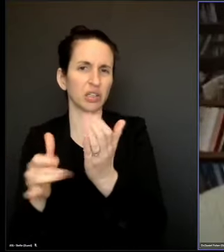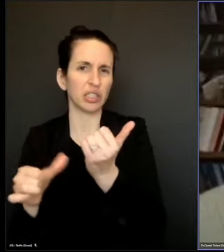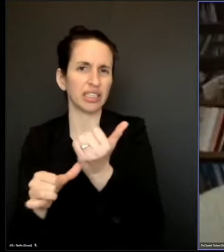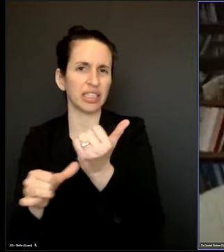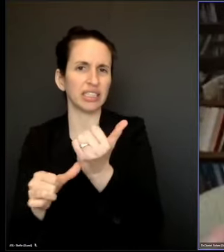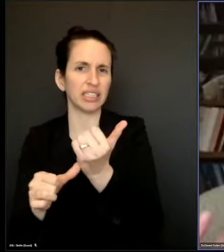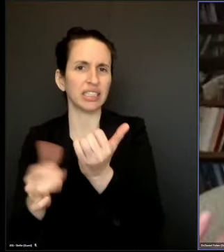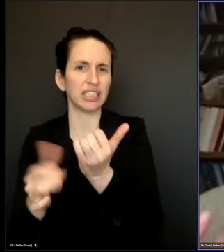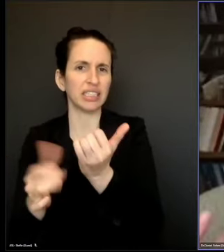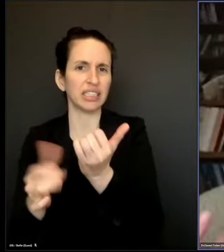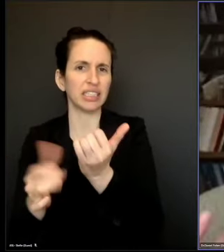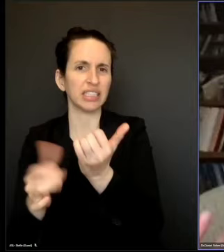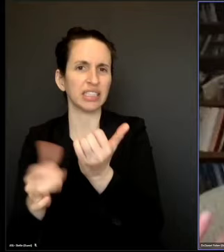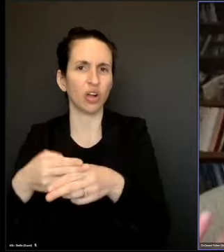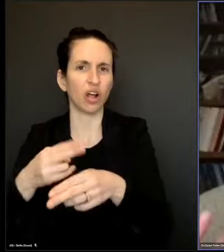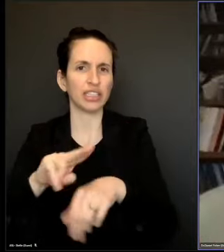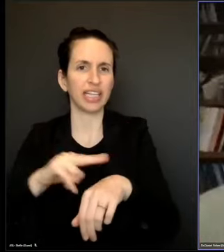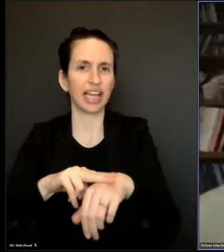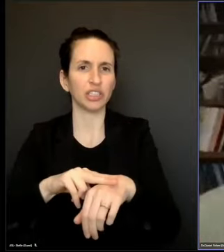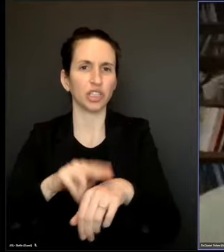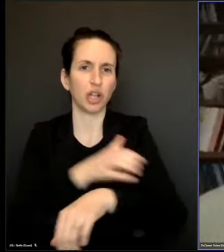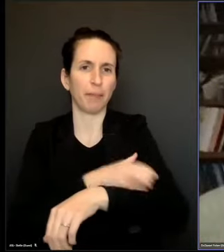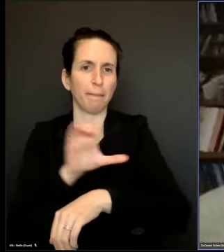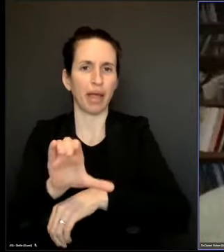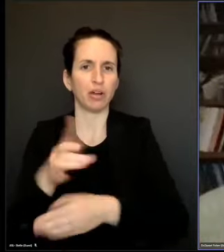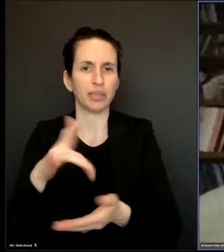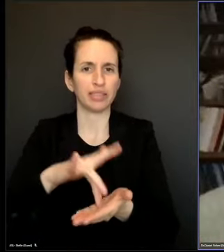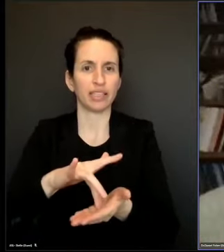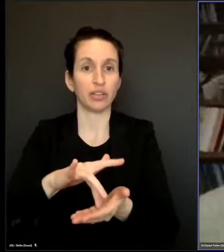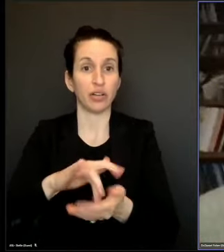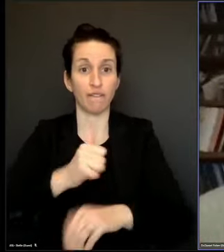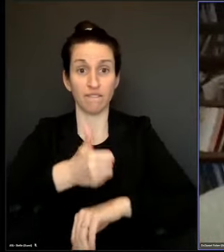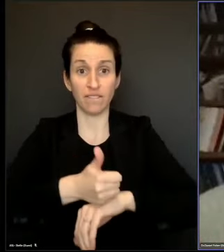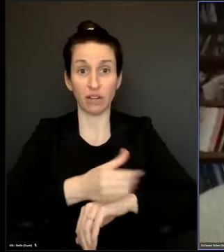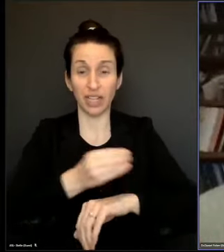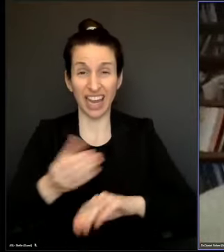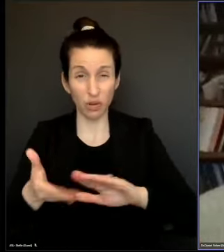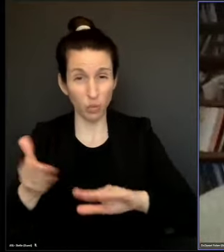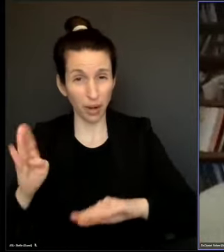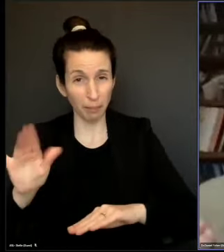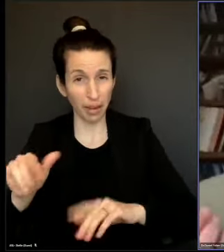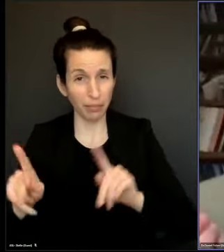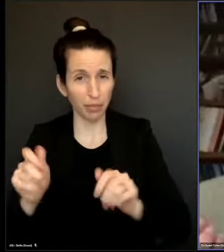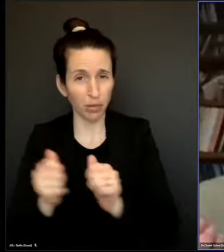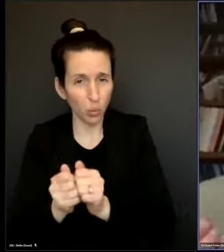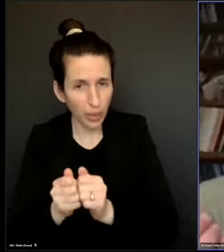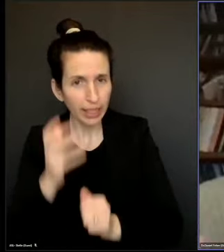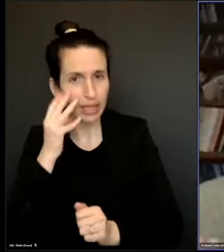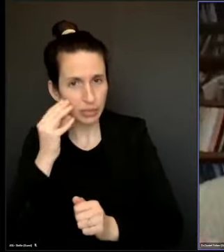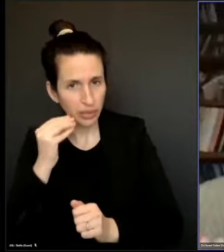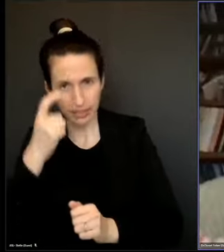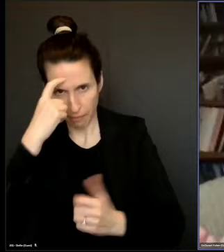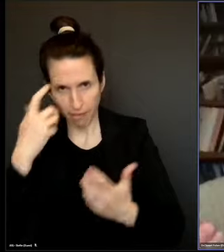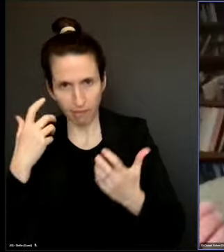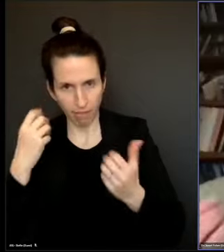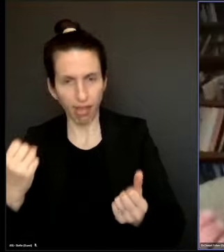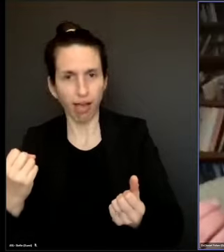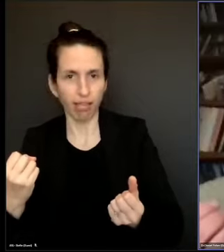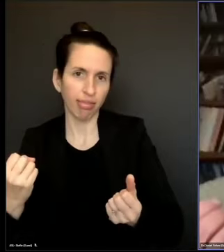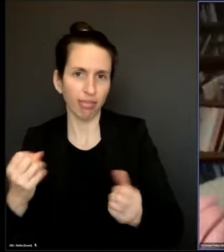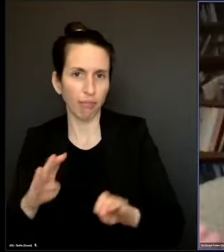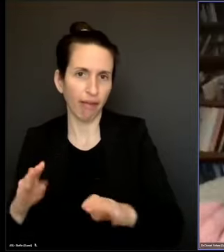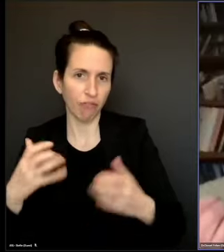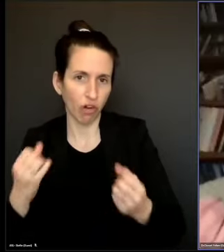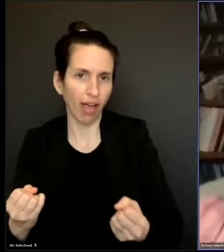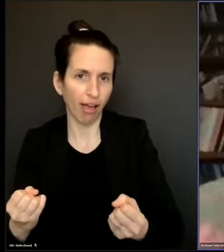Center, which is founded and run by people with lived experience. This concept of